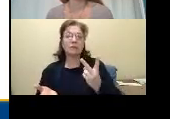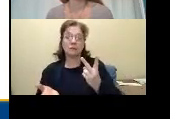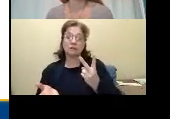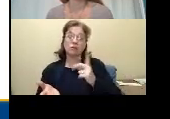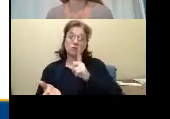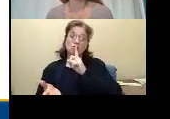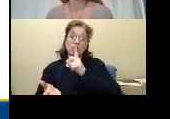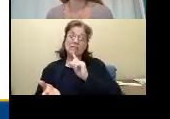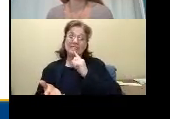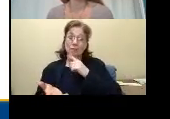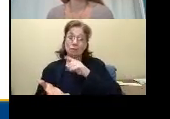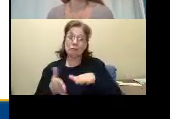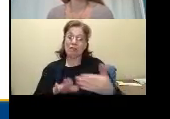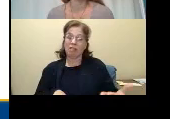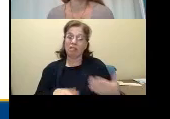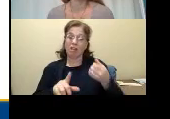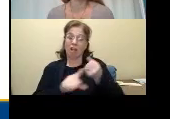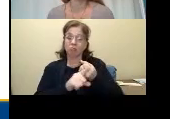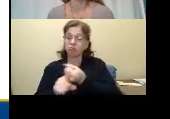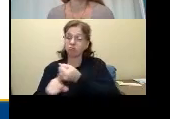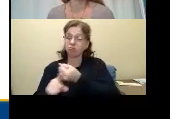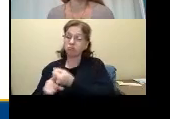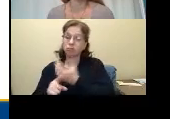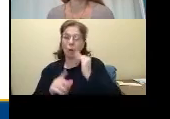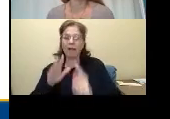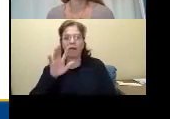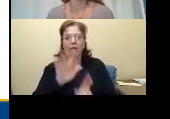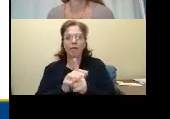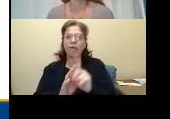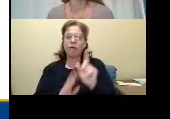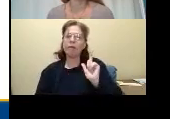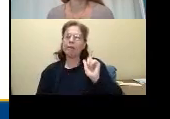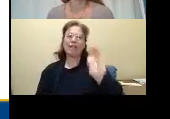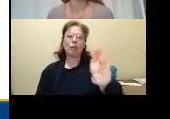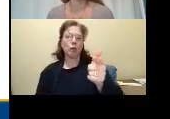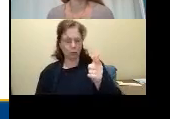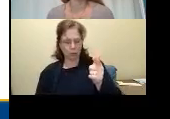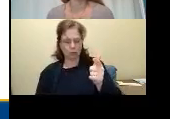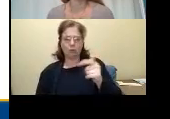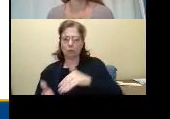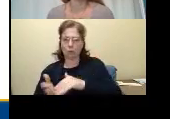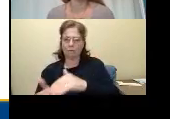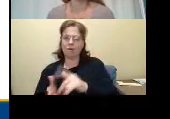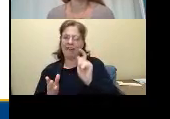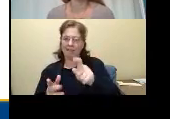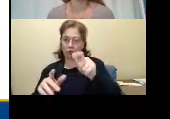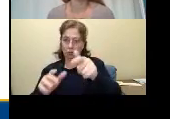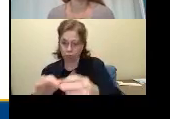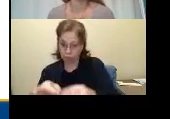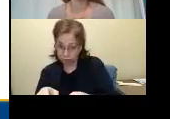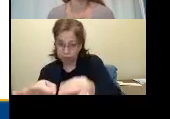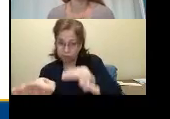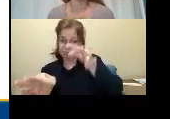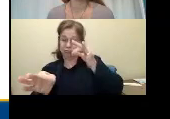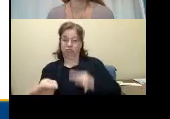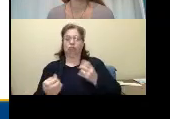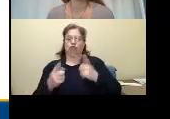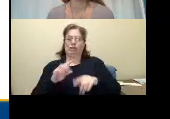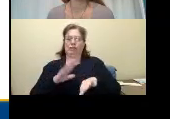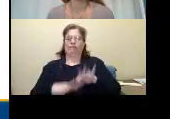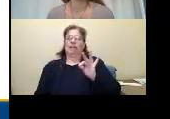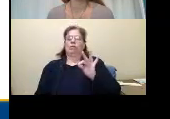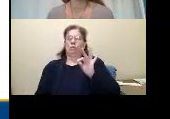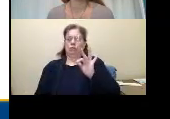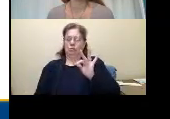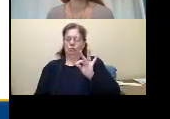cancers simply because it presents at a late stage so frequently. We need to change that. So I talked